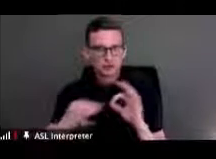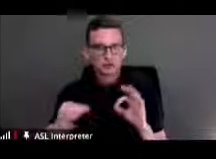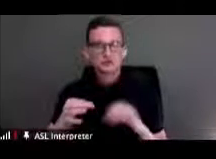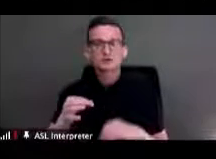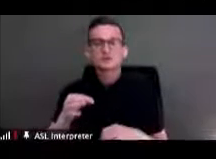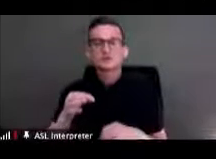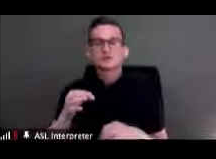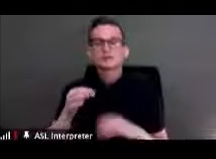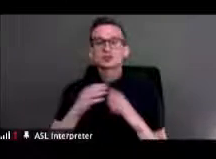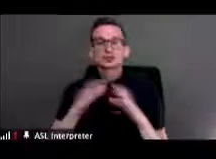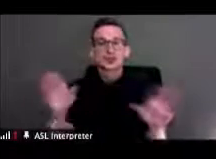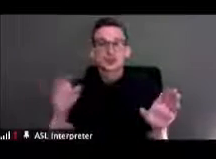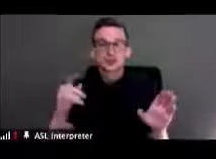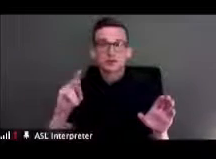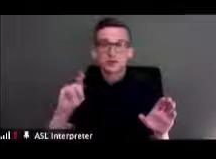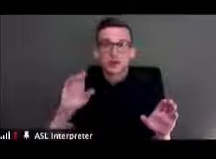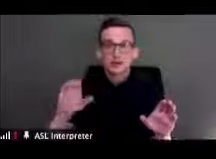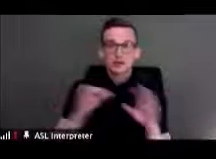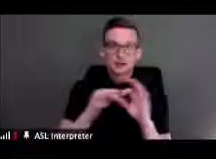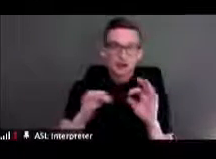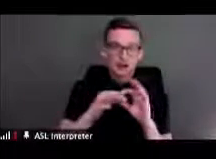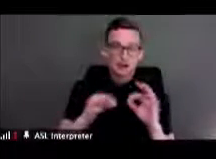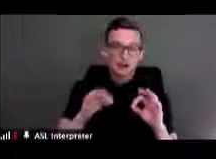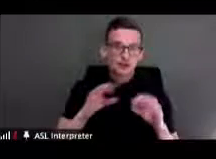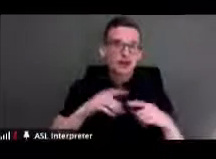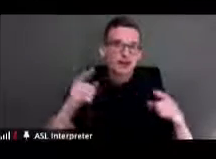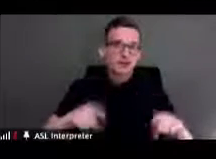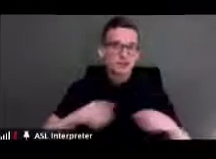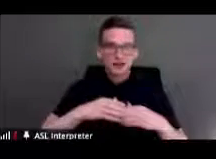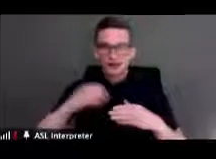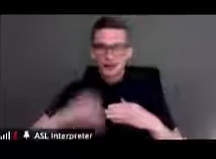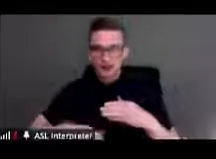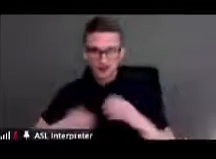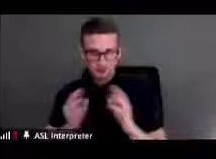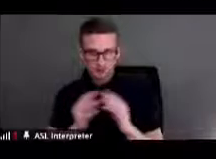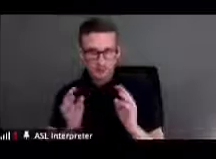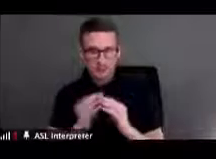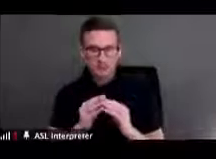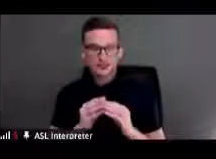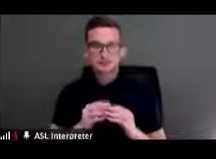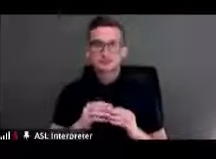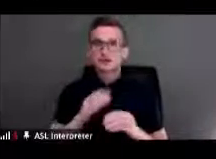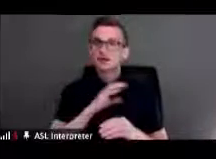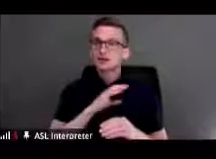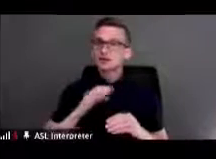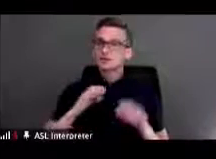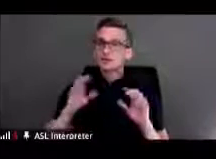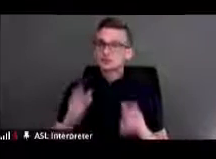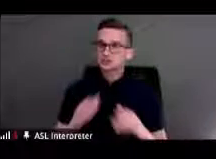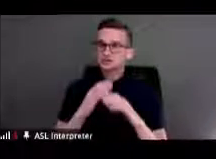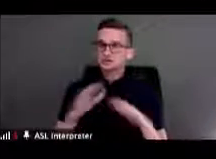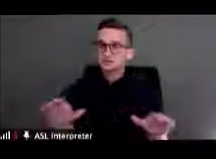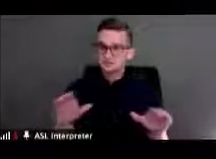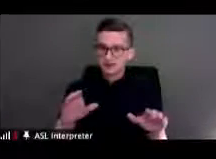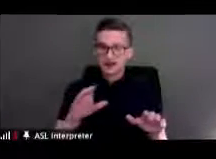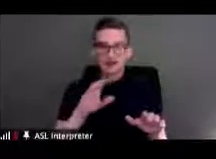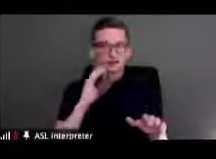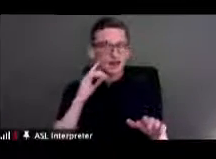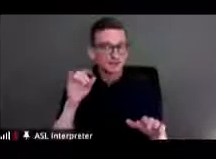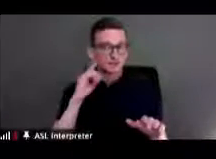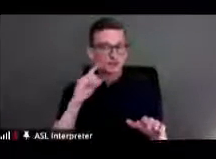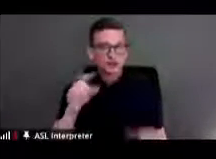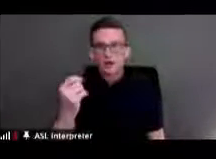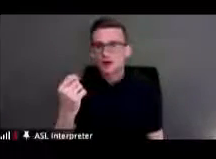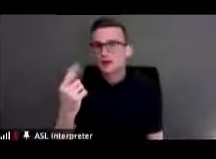at the end of the meeting. Although the commission has divided up California into 11 outreach zones, that in